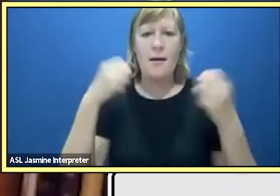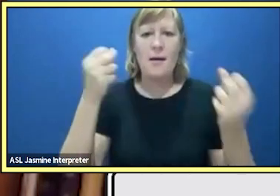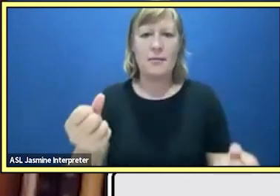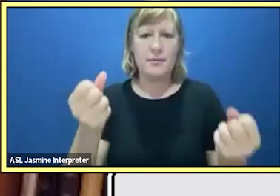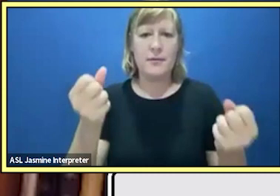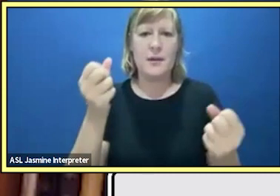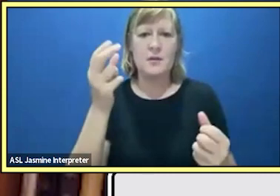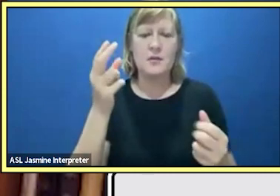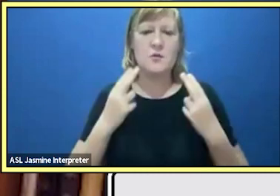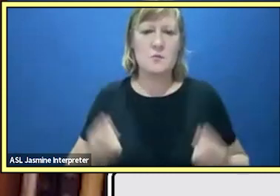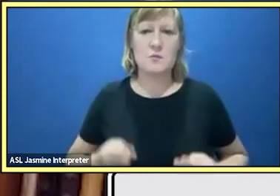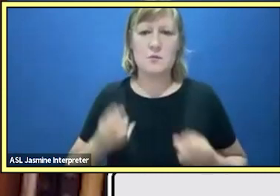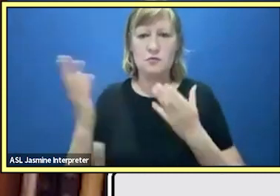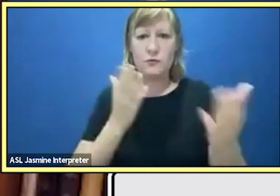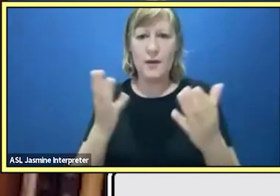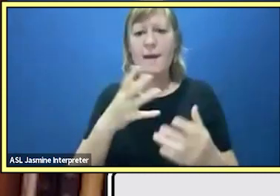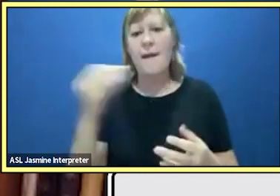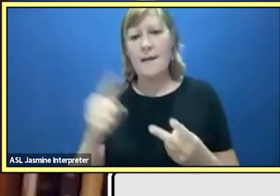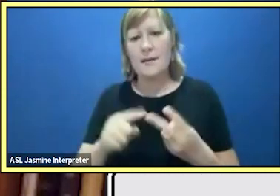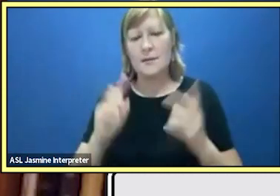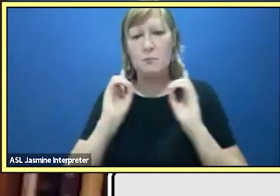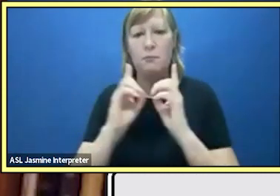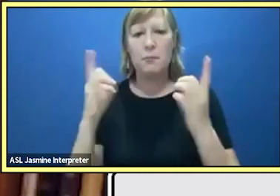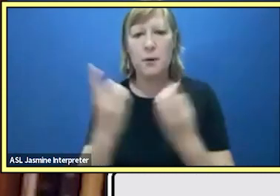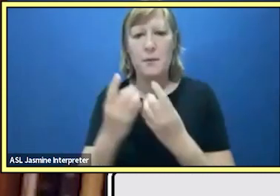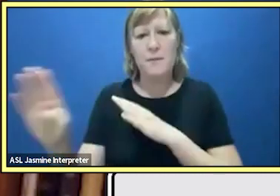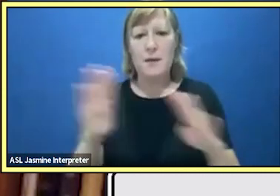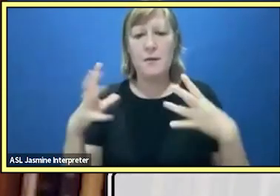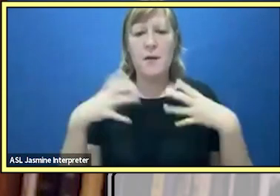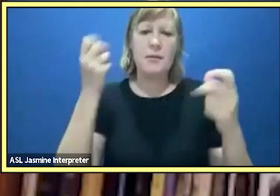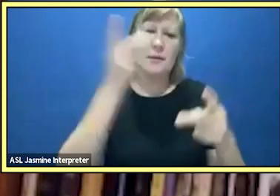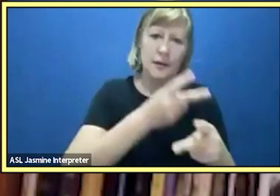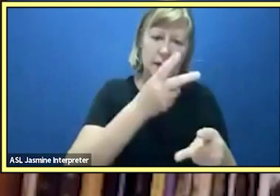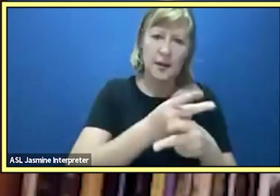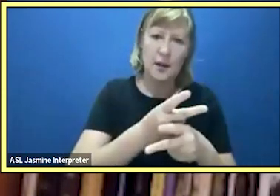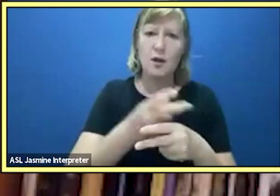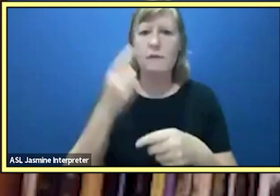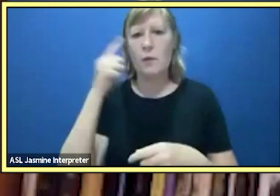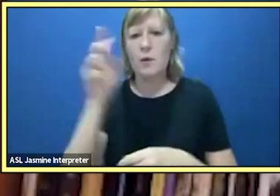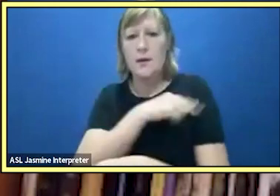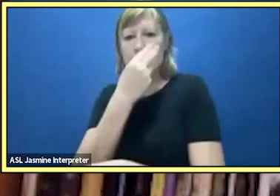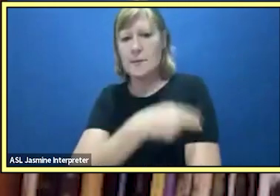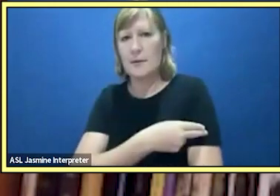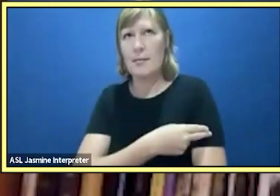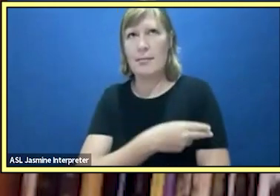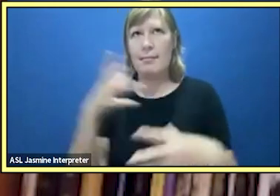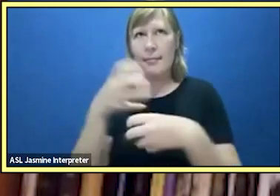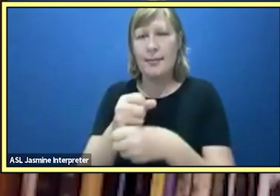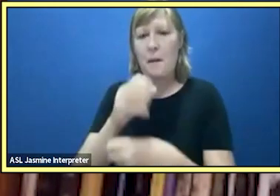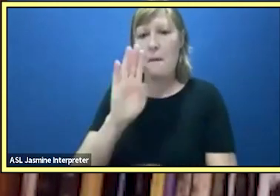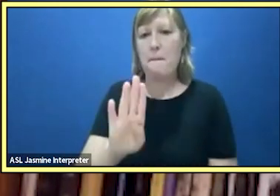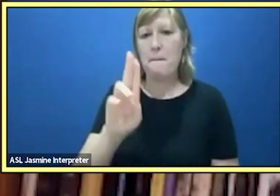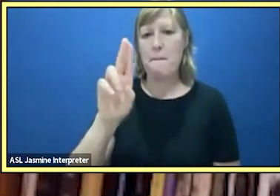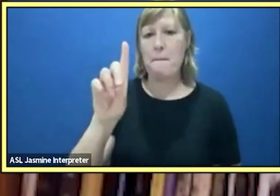Department of Behavioral Health Care, Developmental Disabilities and Hospitals, BHDDH. Can't say that 5 times fast, so BHDDH